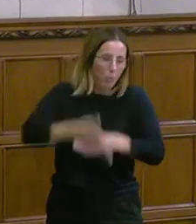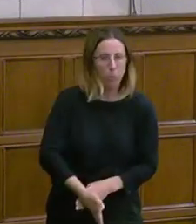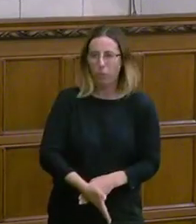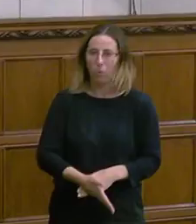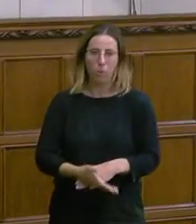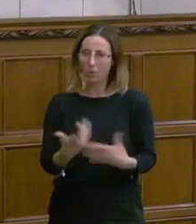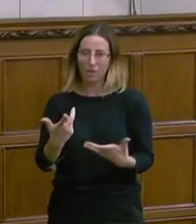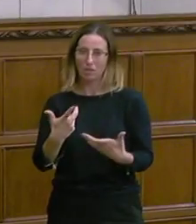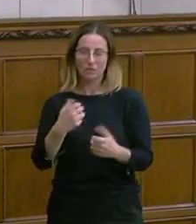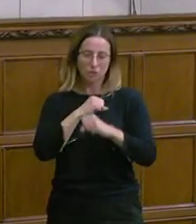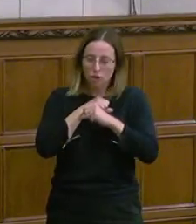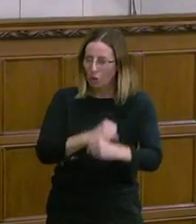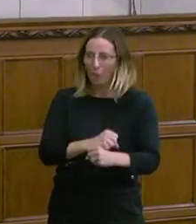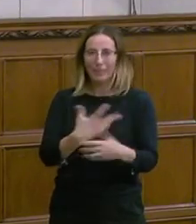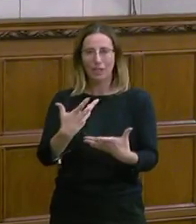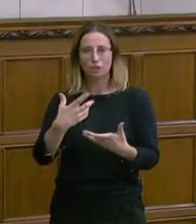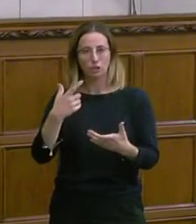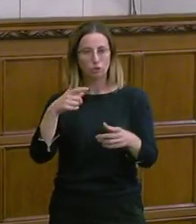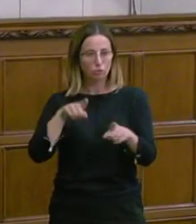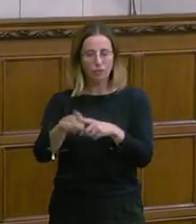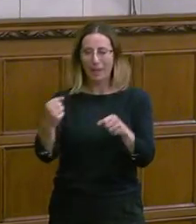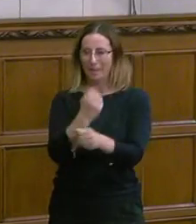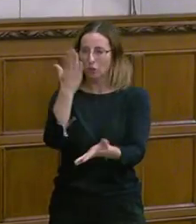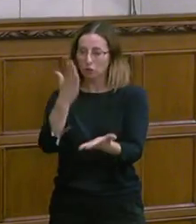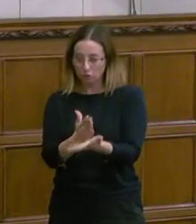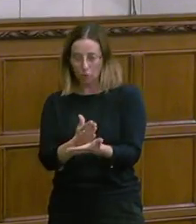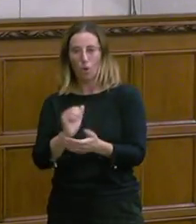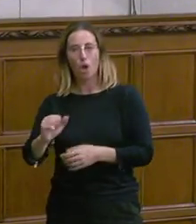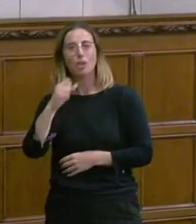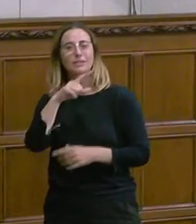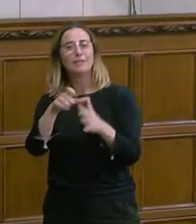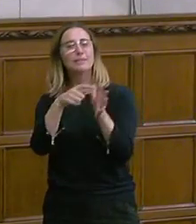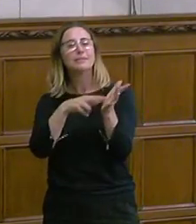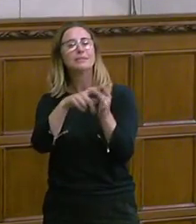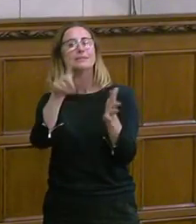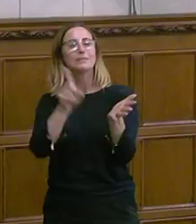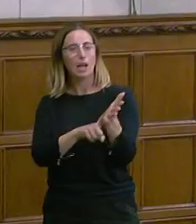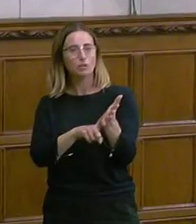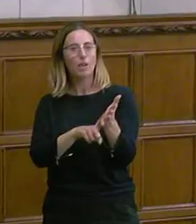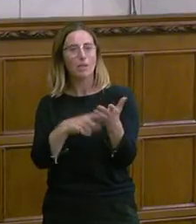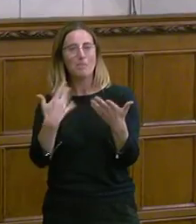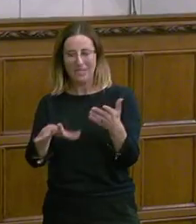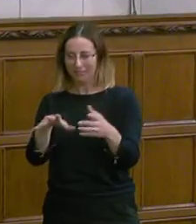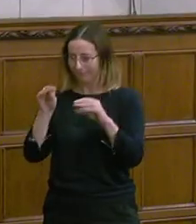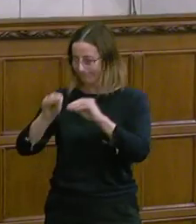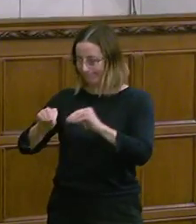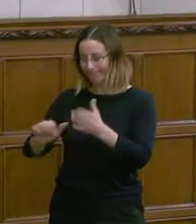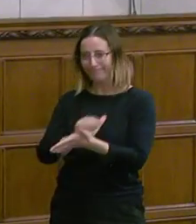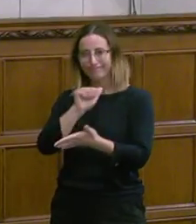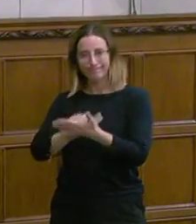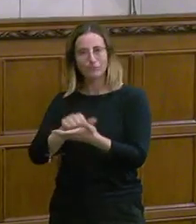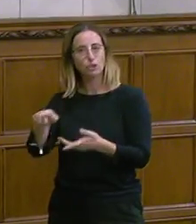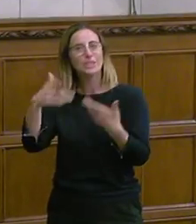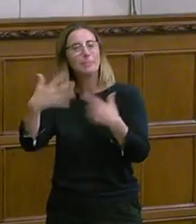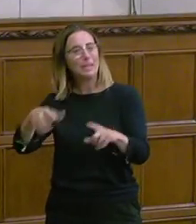and determination to secure the best possible education for her son Daniel. In doing so, she is campaigning for other parents